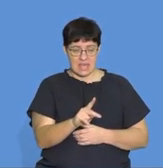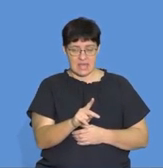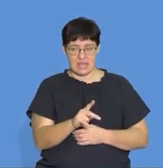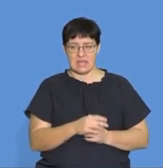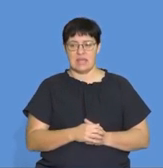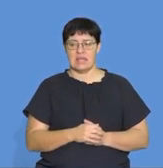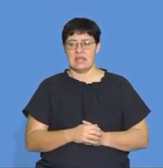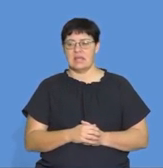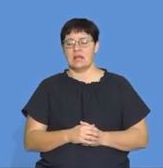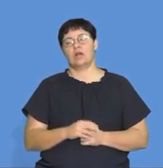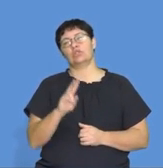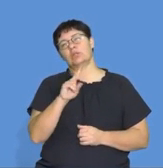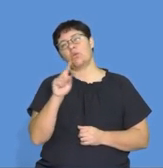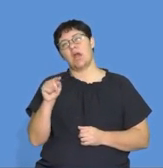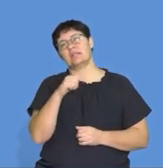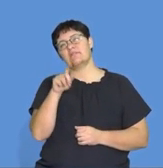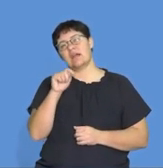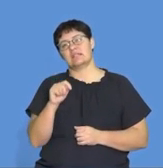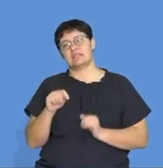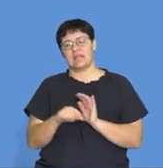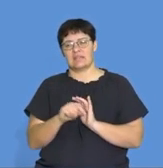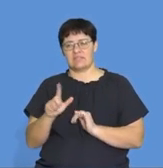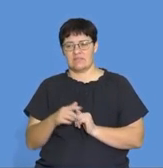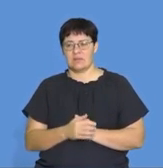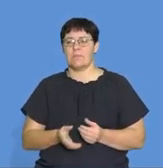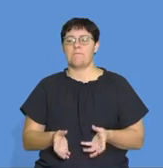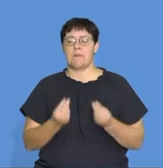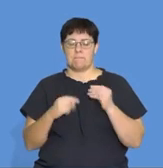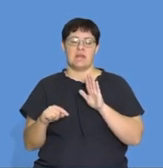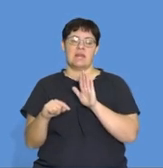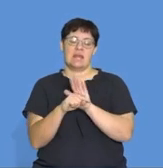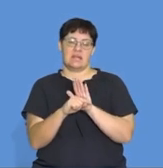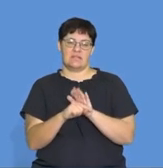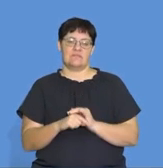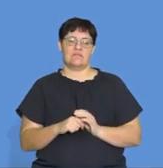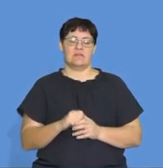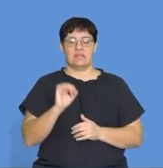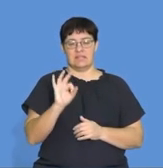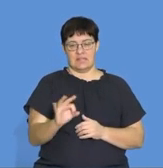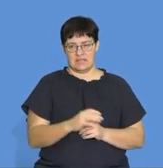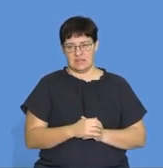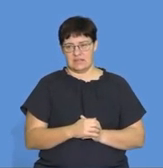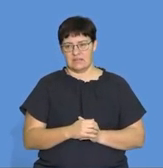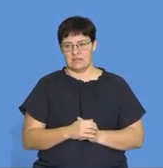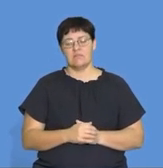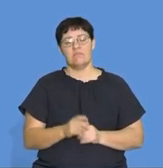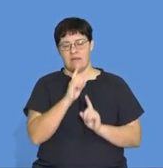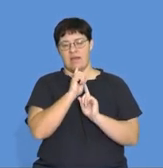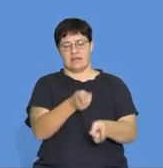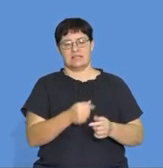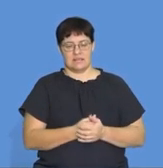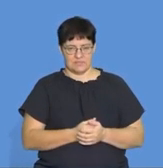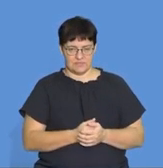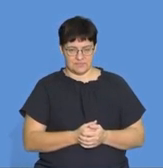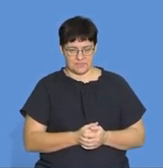then 21 divided by negative 7 will be the same as negative 3. And that will be my final